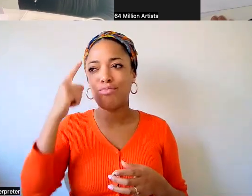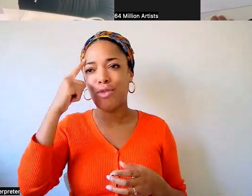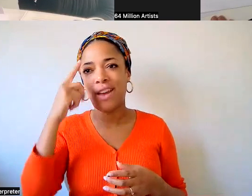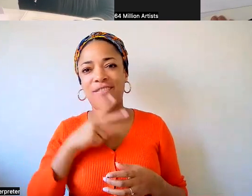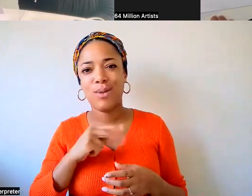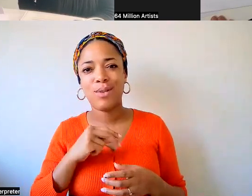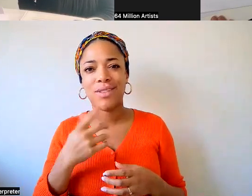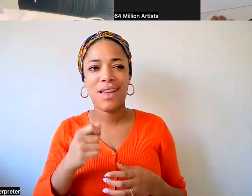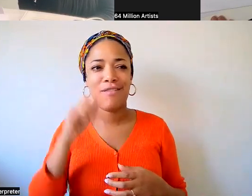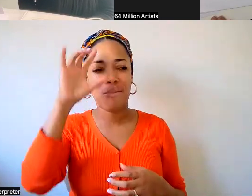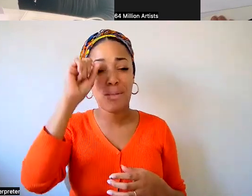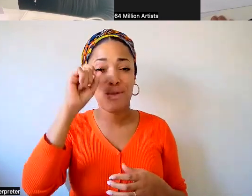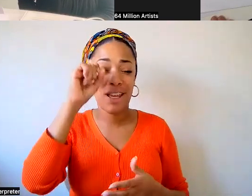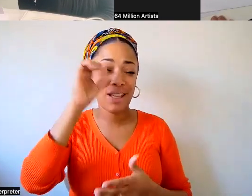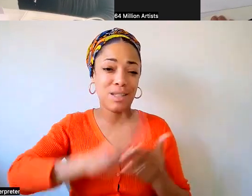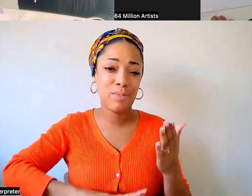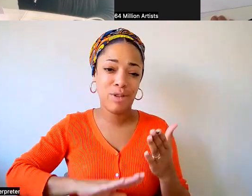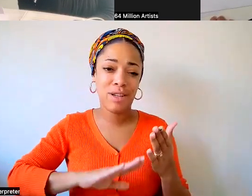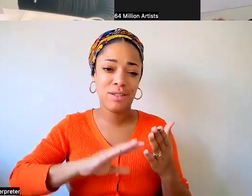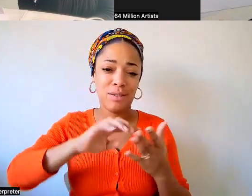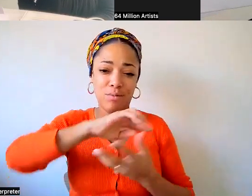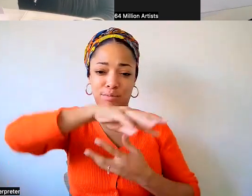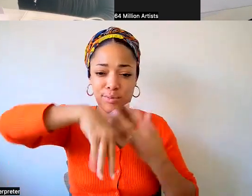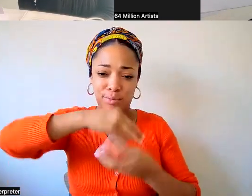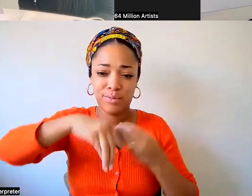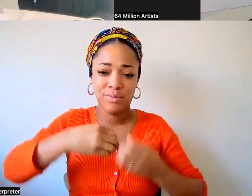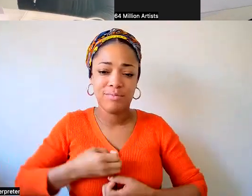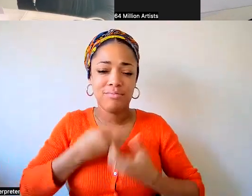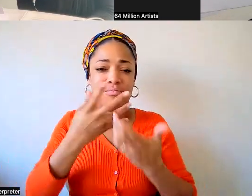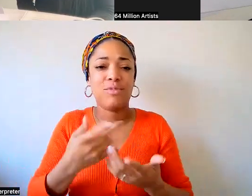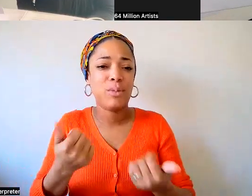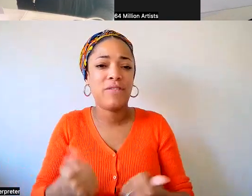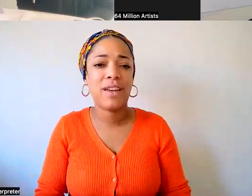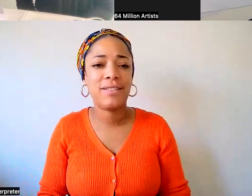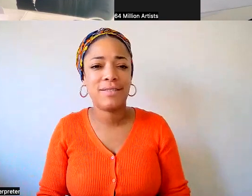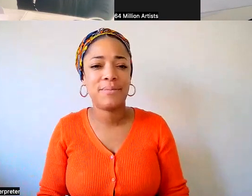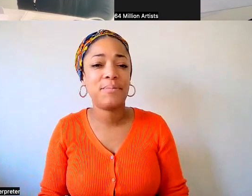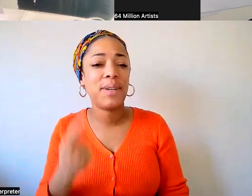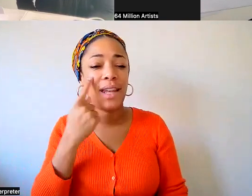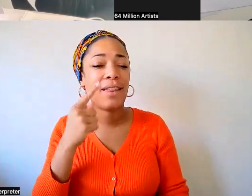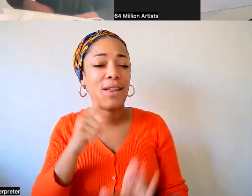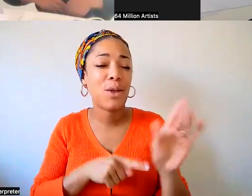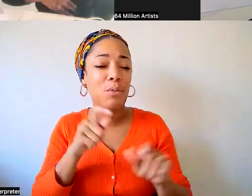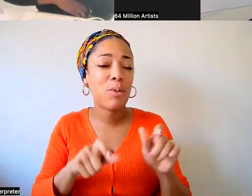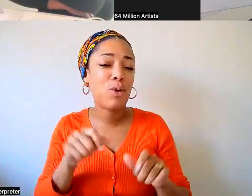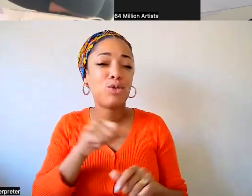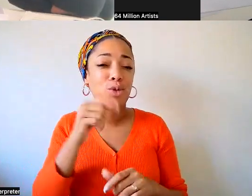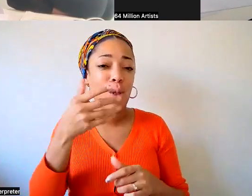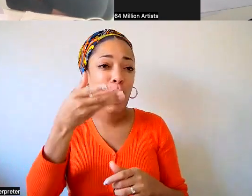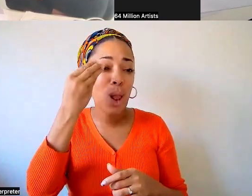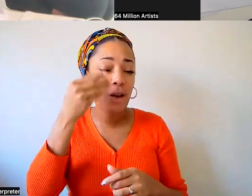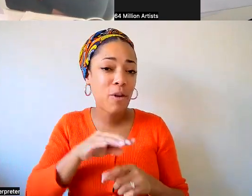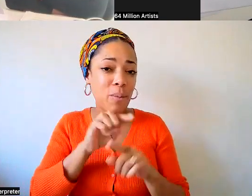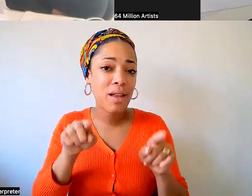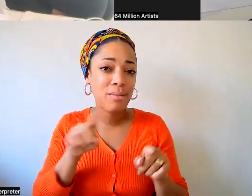memory and experience, then it should work. Well, I always think young people, you could learn from that, because you've all got brains and